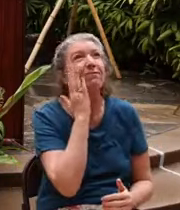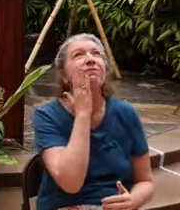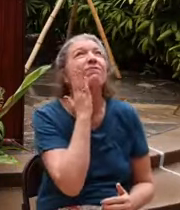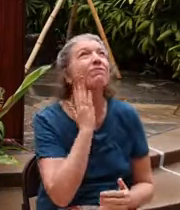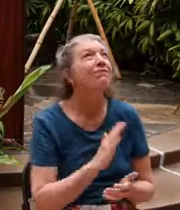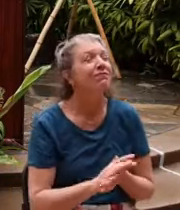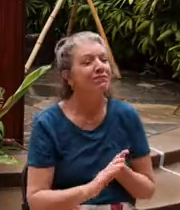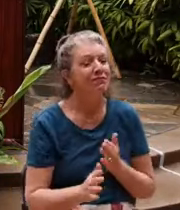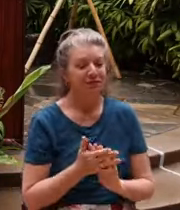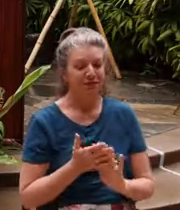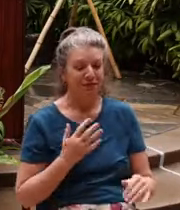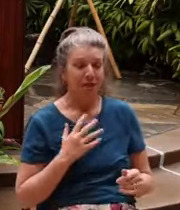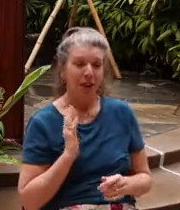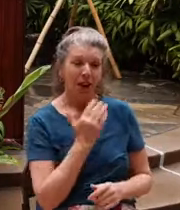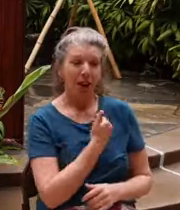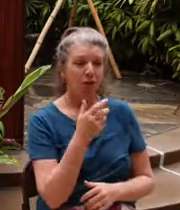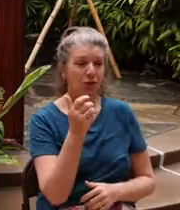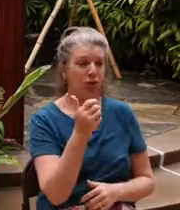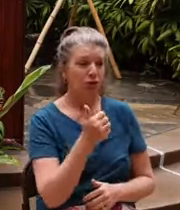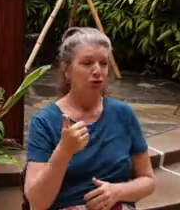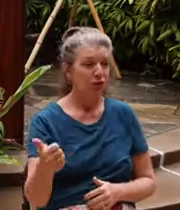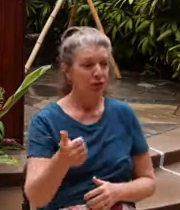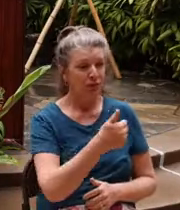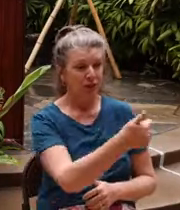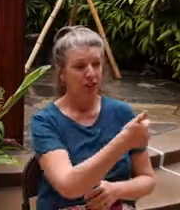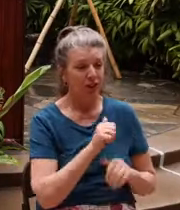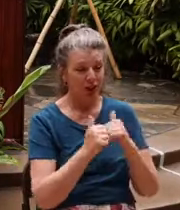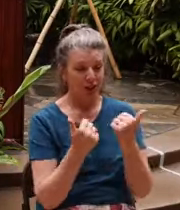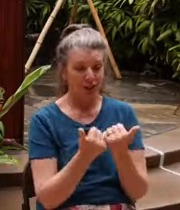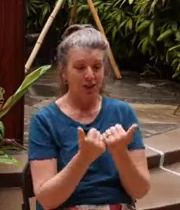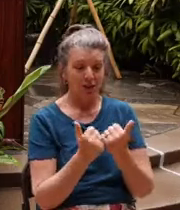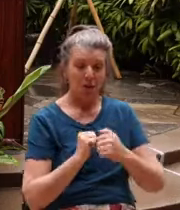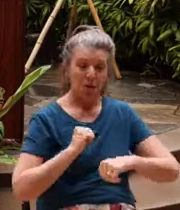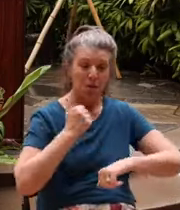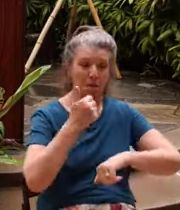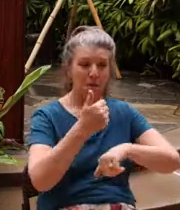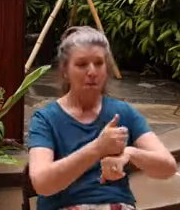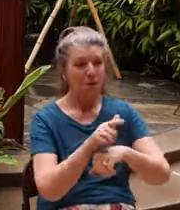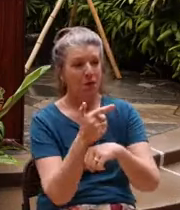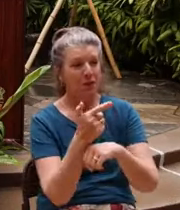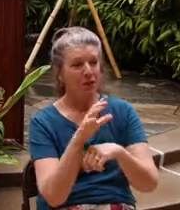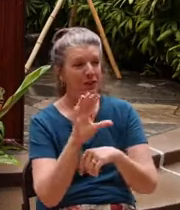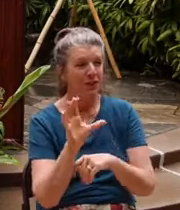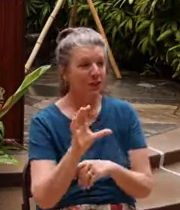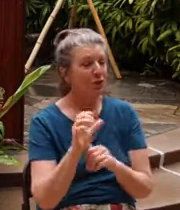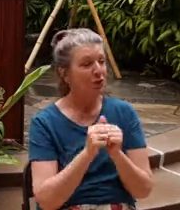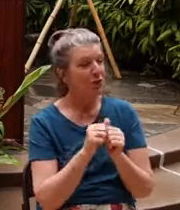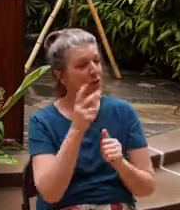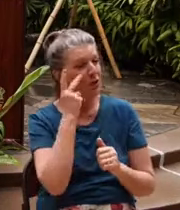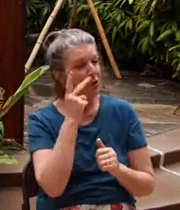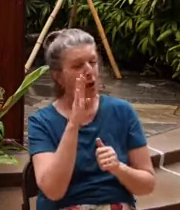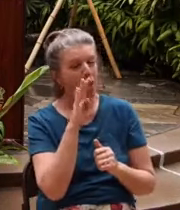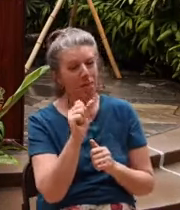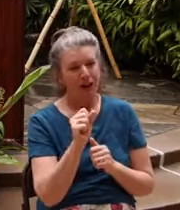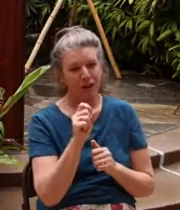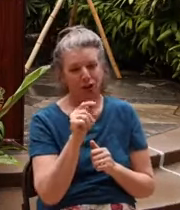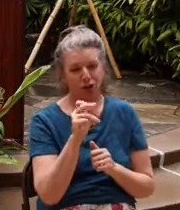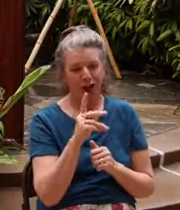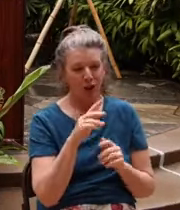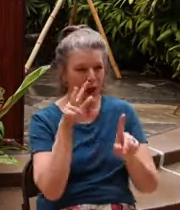Our transportation agency has dropped into the 21st century with its Kauai Bus Tracker app,